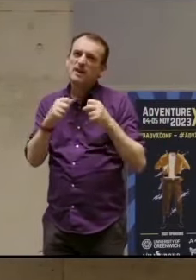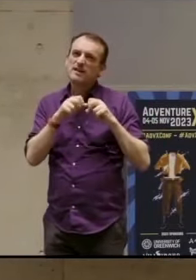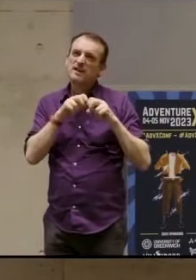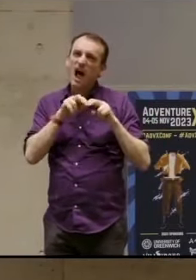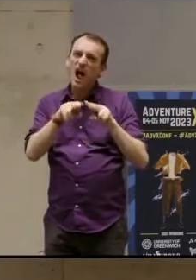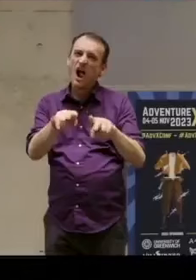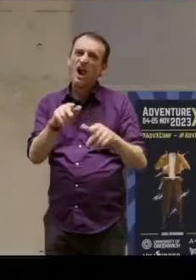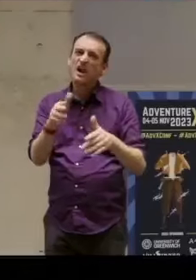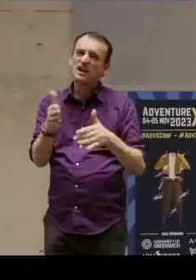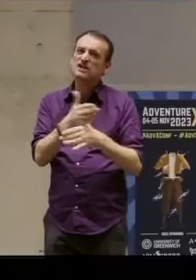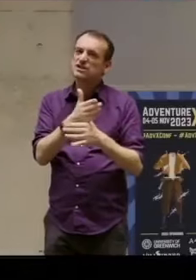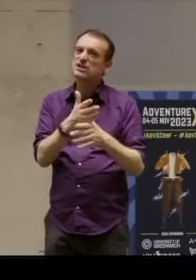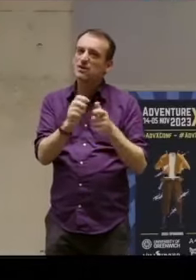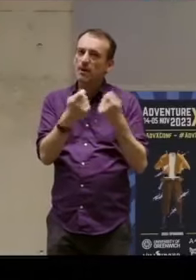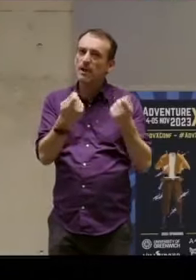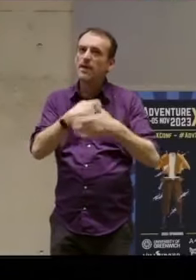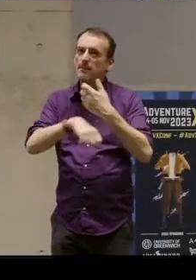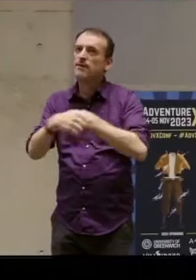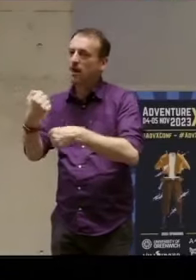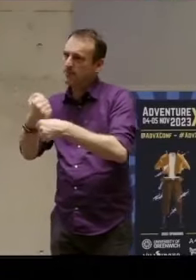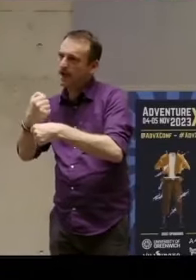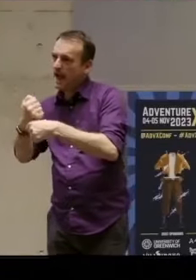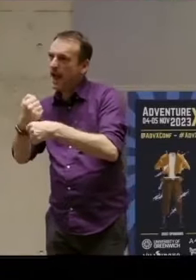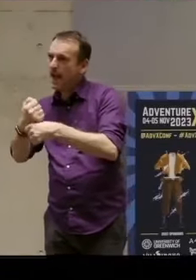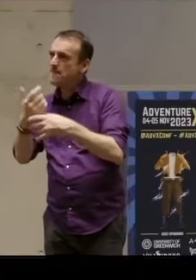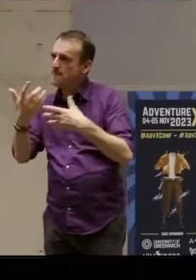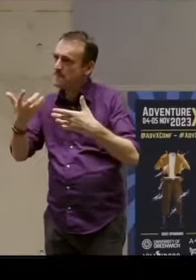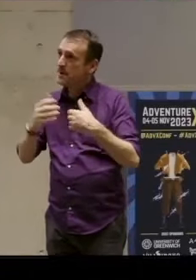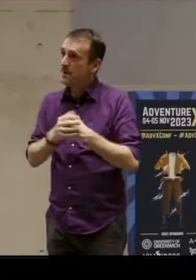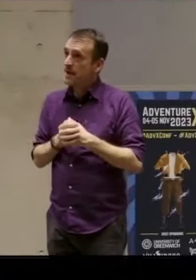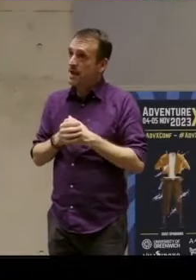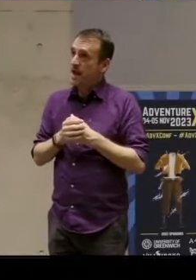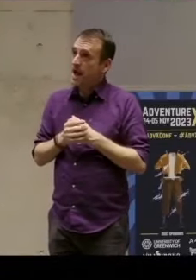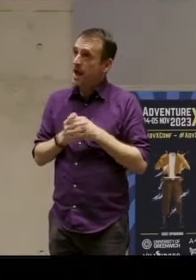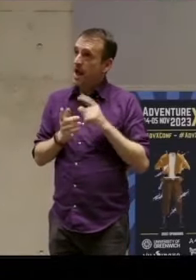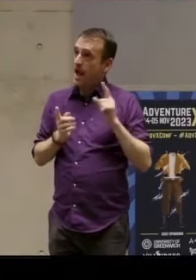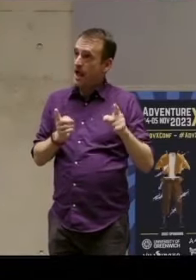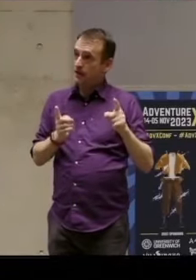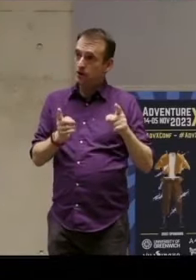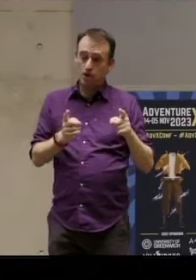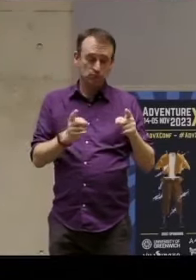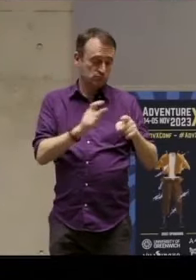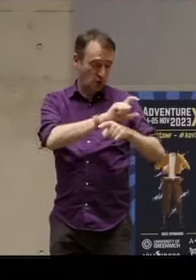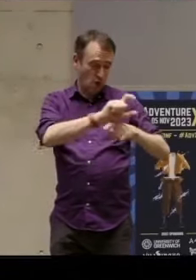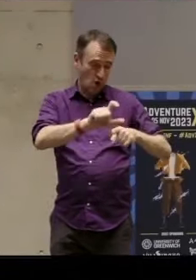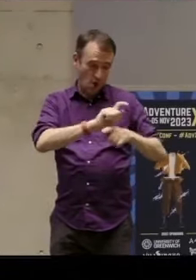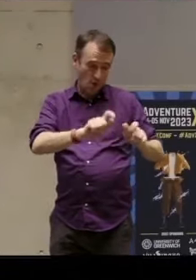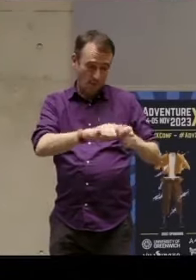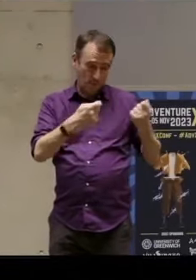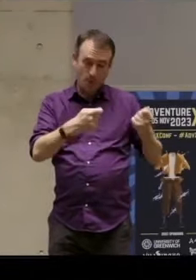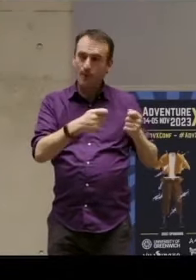becoming an adventure game, and Janus worked on the visuals itself to retain the comic book style.